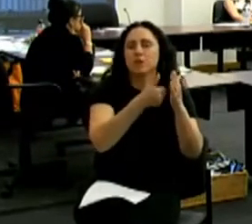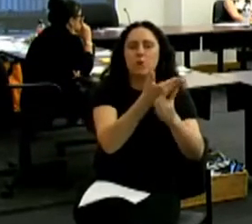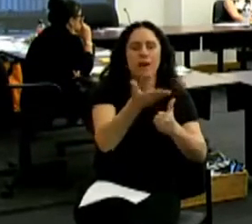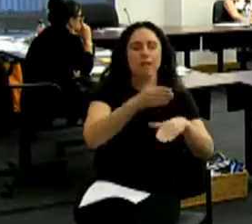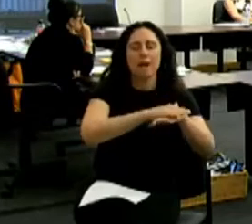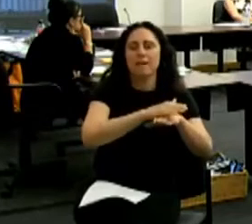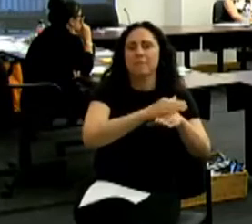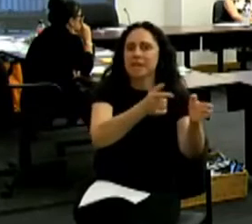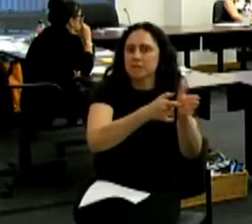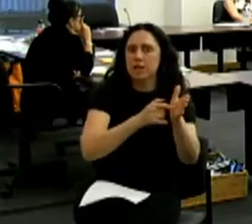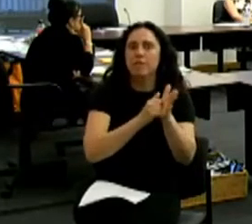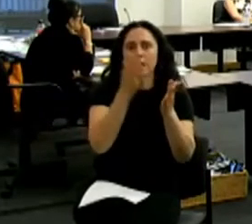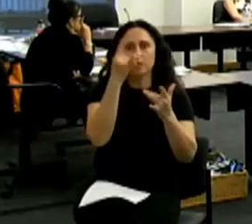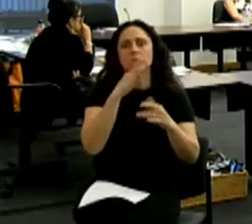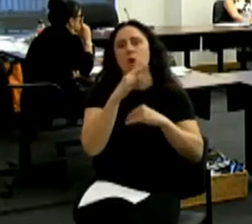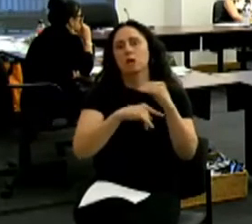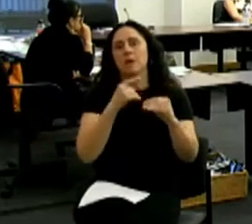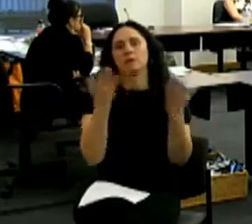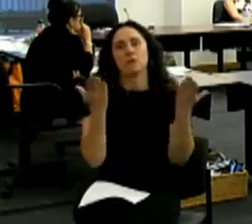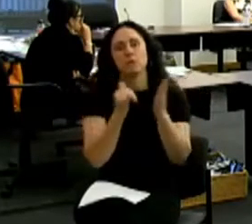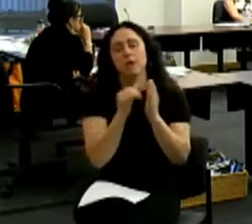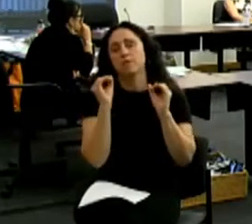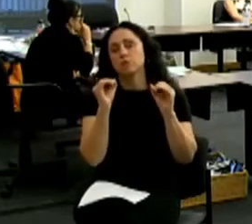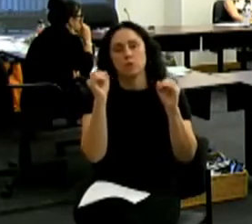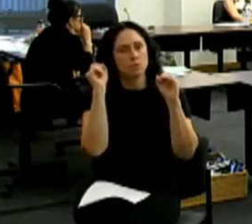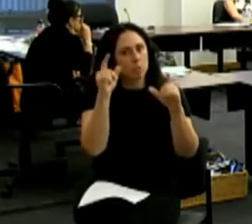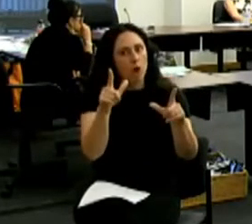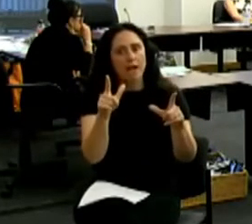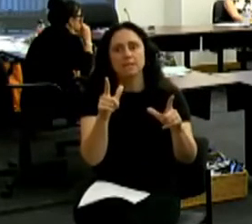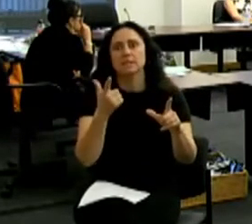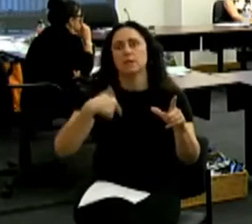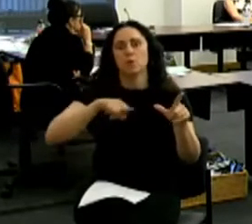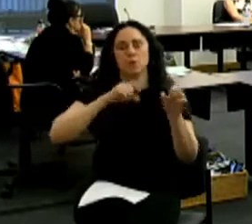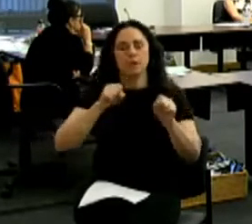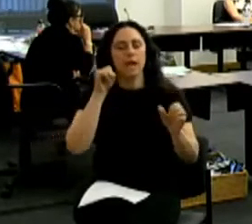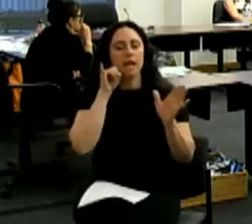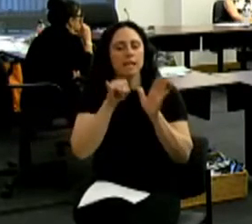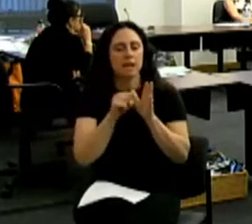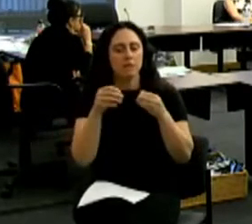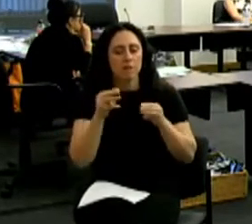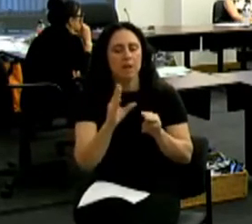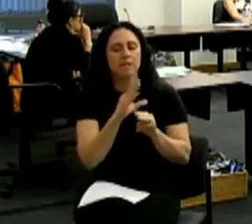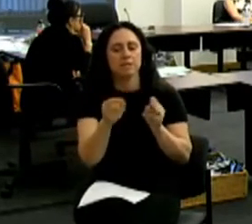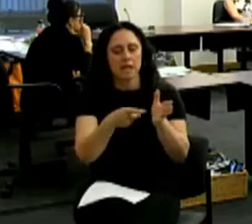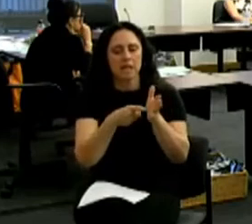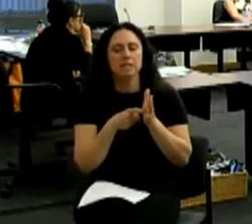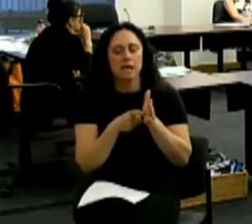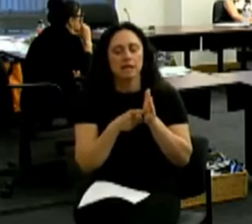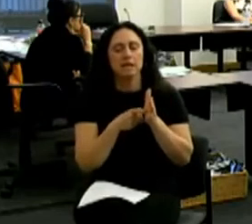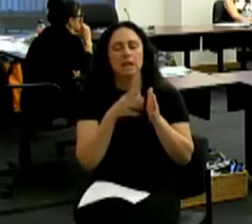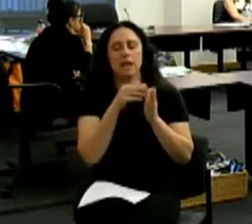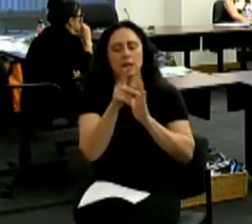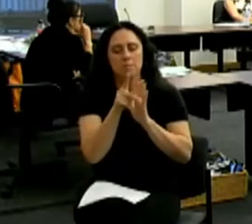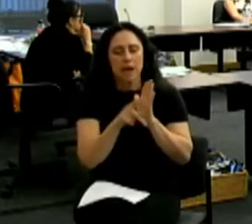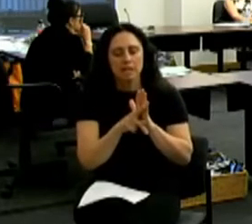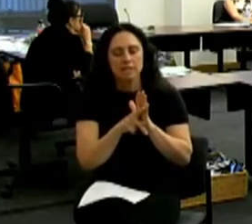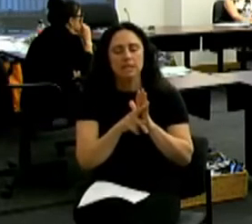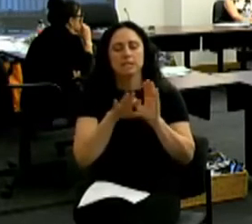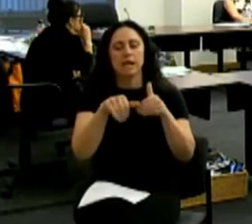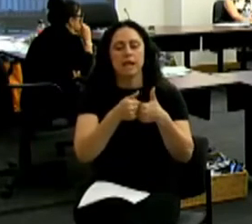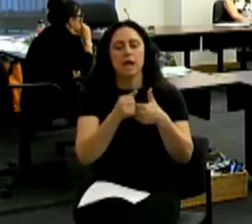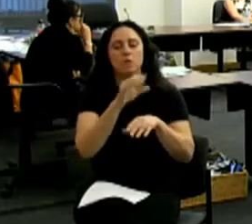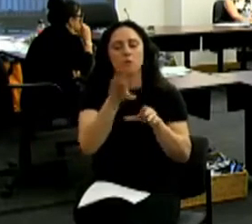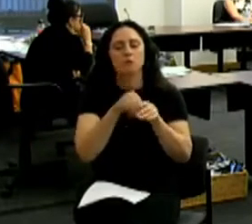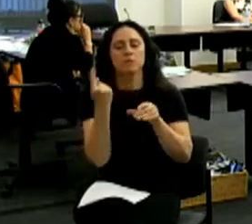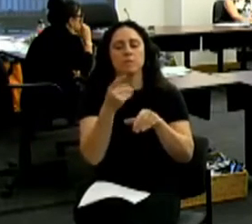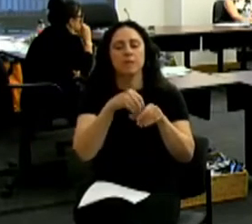agenda. So that's why I'm bringing it up. So there's no surprises. We fall into identifying methods and agenda and policies and guidelines on how to put something